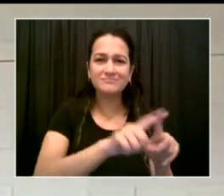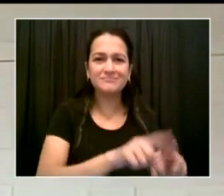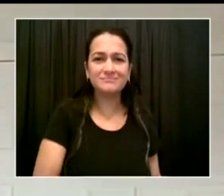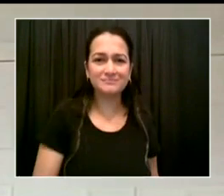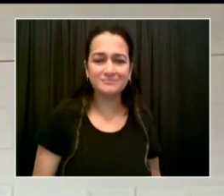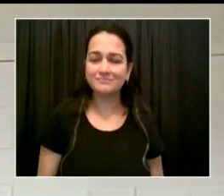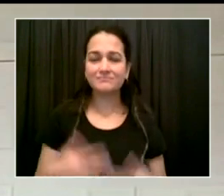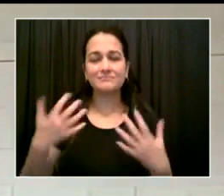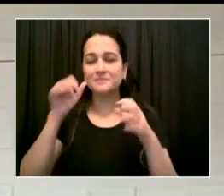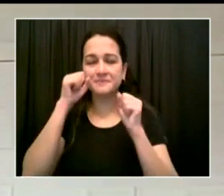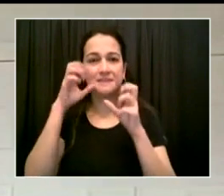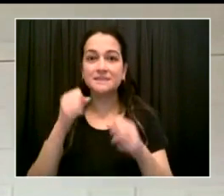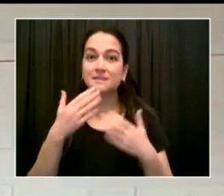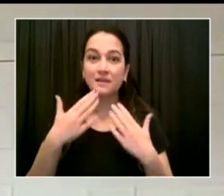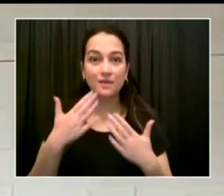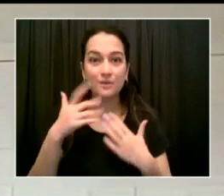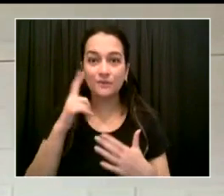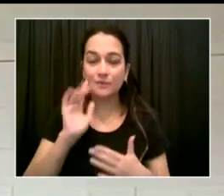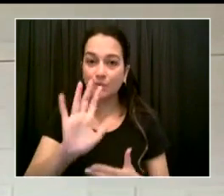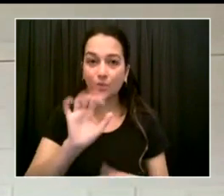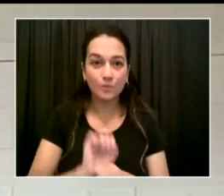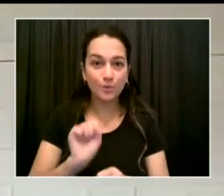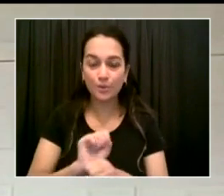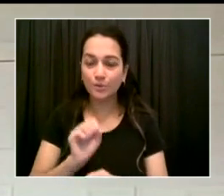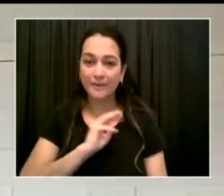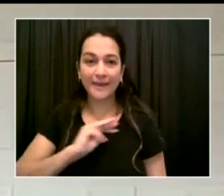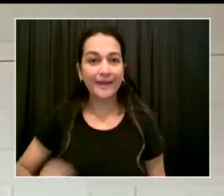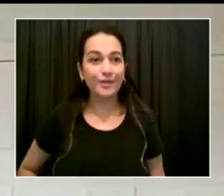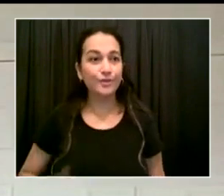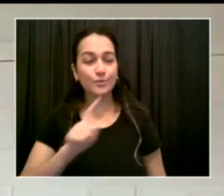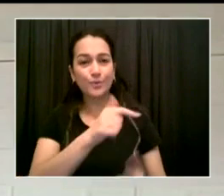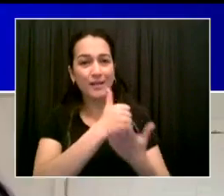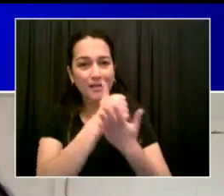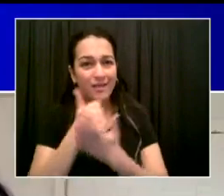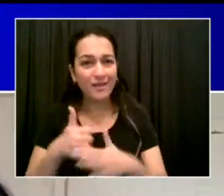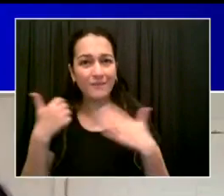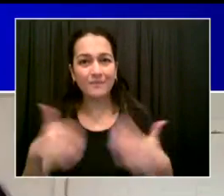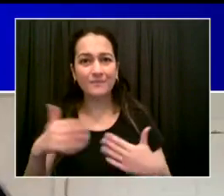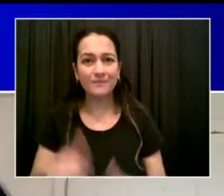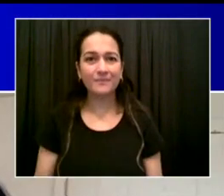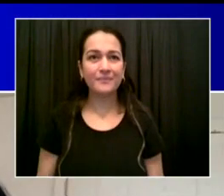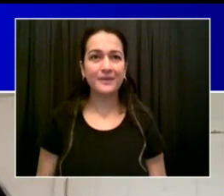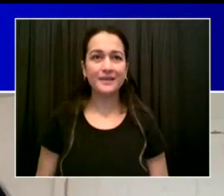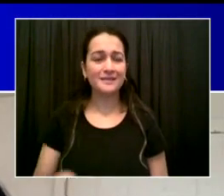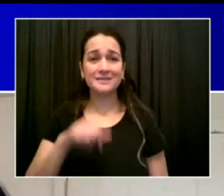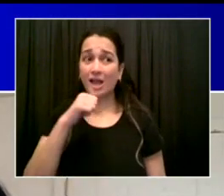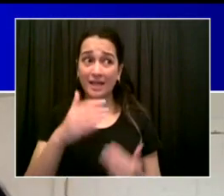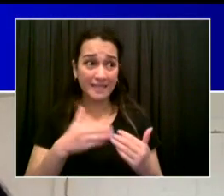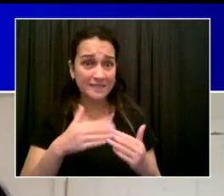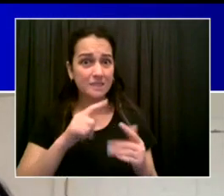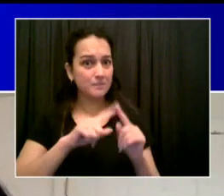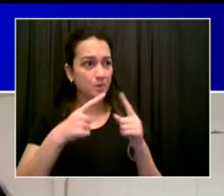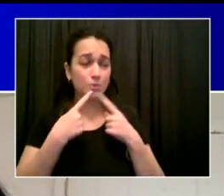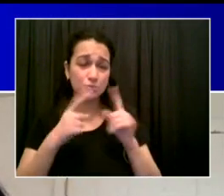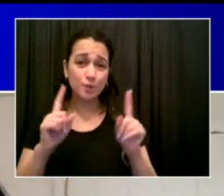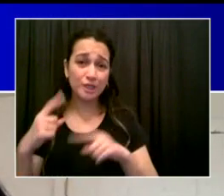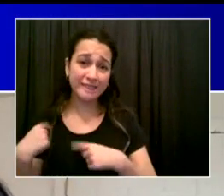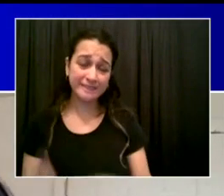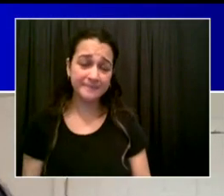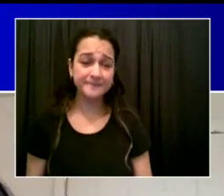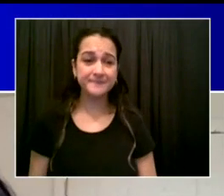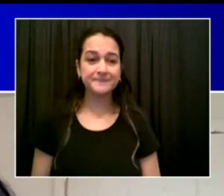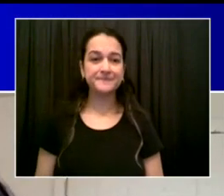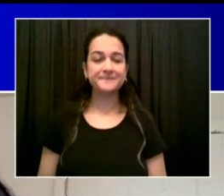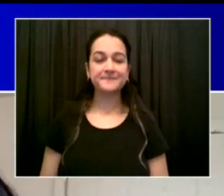I know it wasn't an easy decision, but ultimately it was the right one. Thank you so much, Council Member, and I really appreciate your strong,